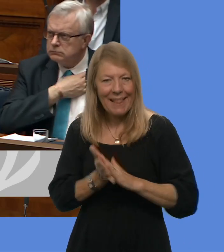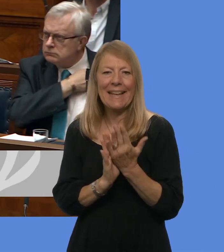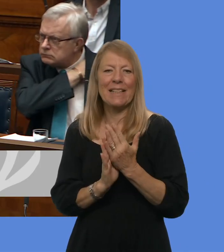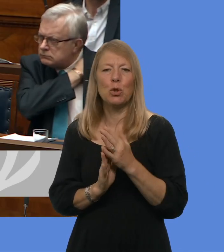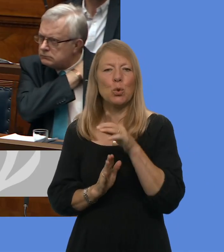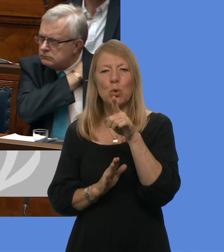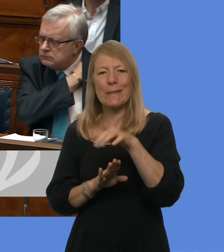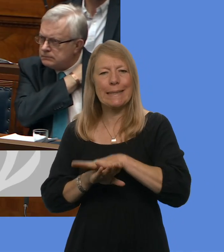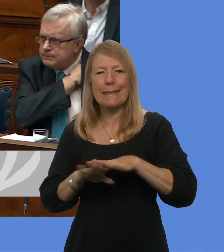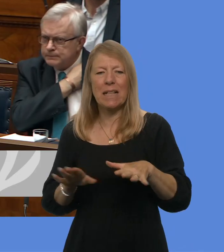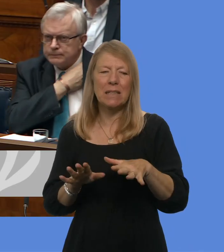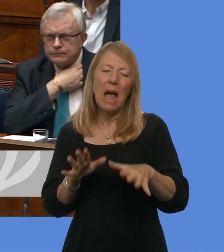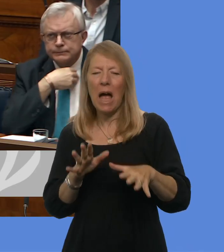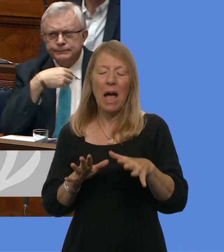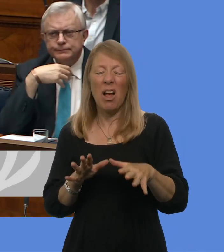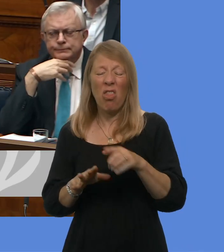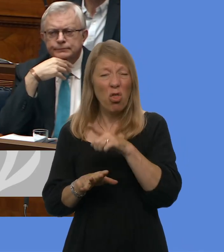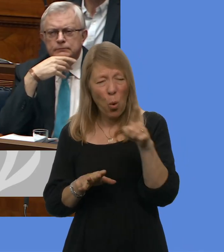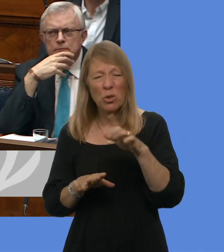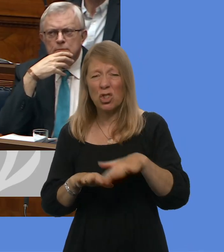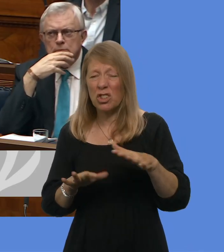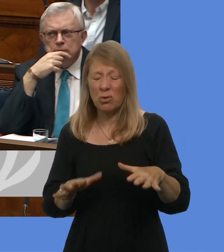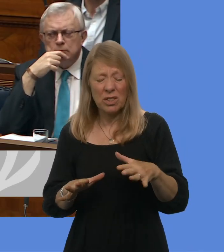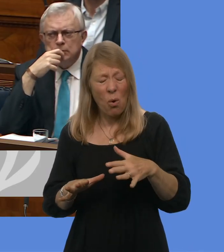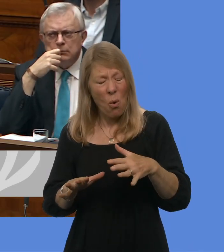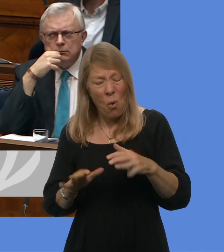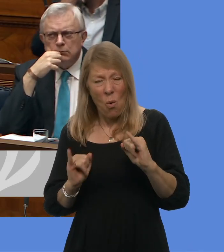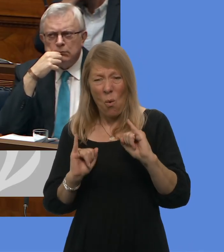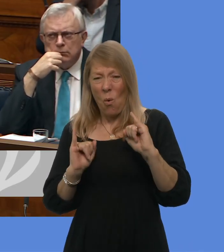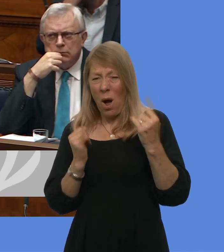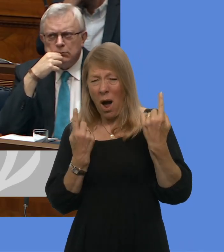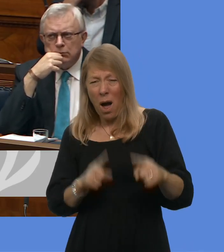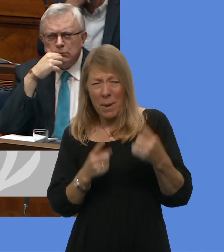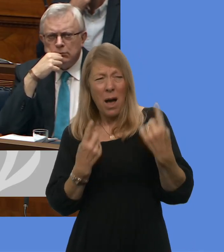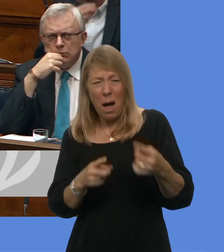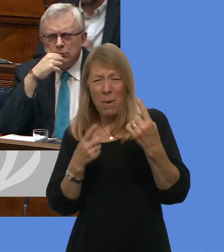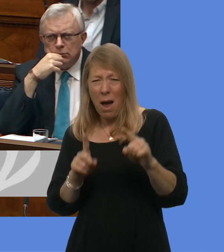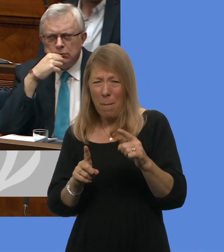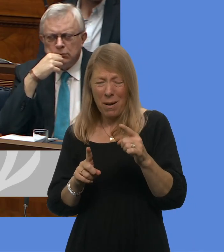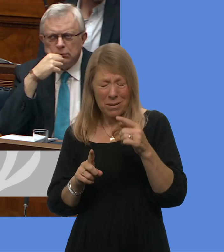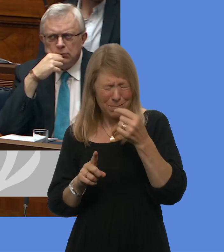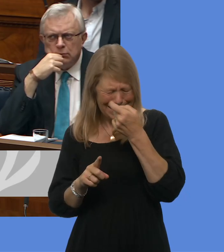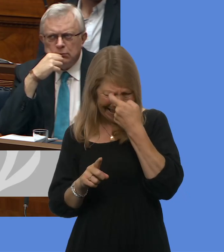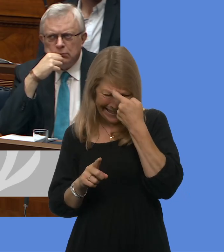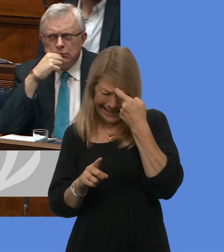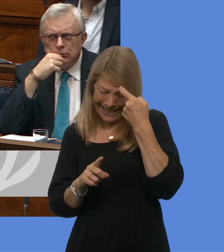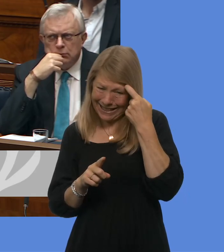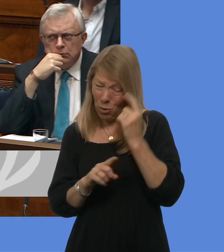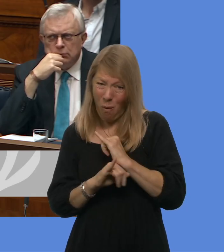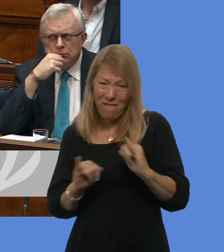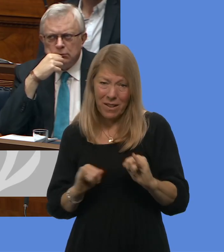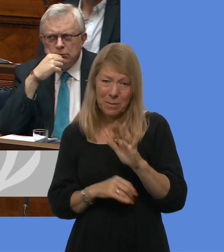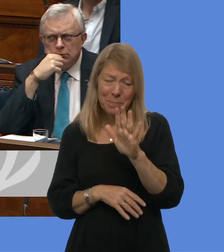the trauma that has been visited on children. So to that end, can I ask whether he, given his department has been engaged in a review of the curriculum, will be